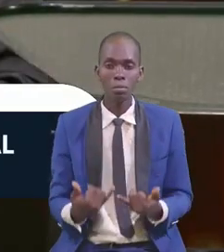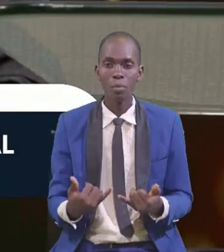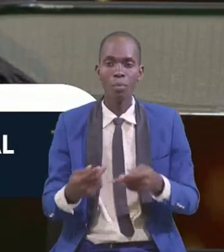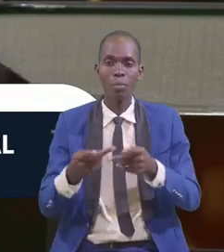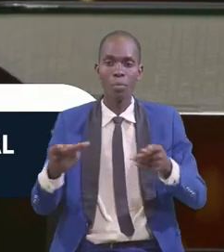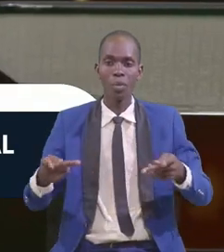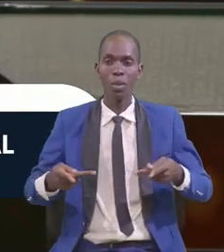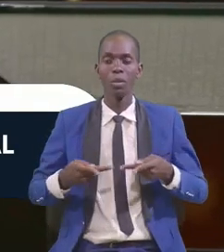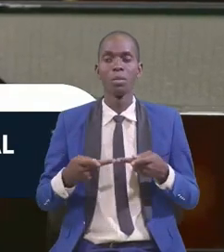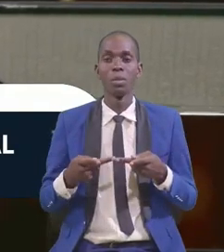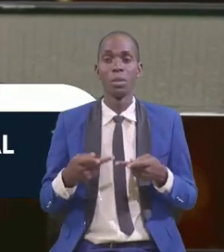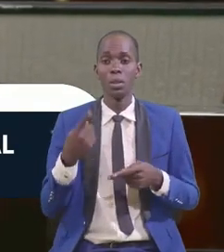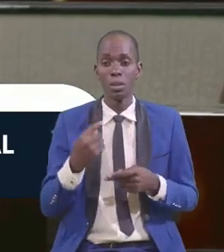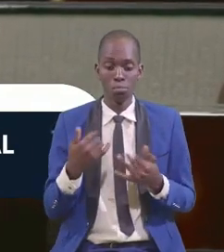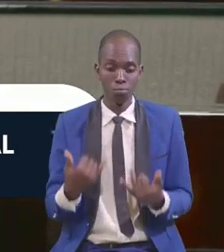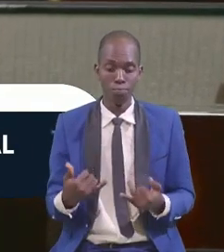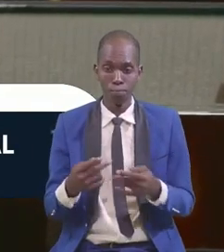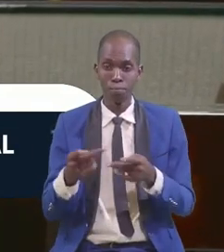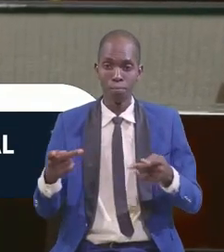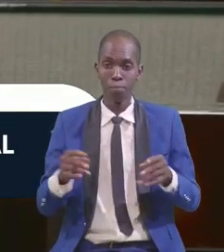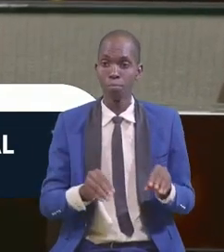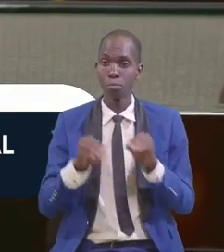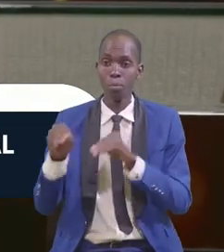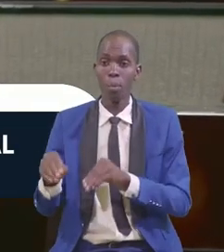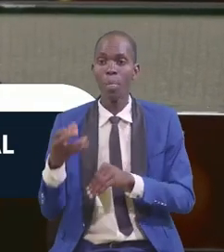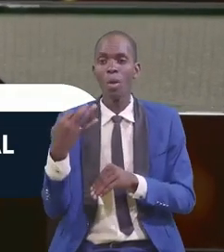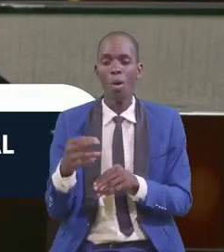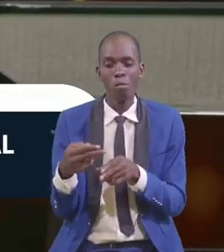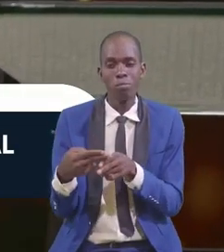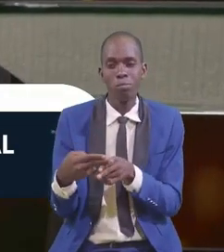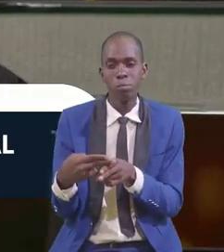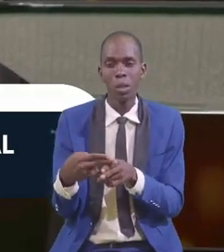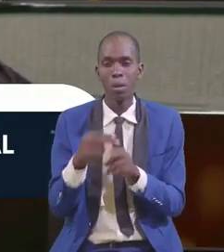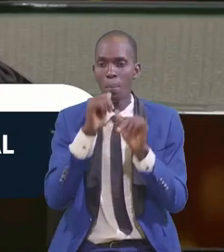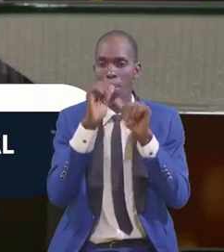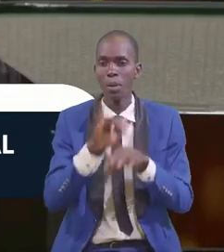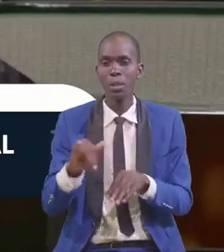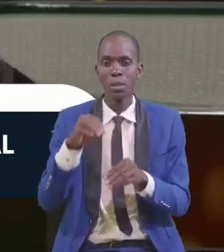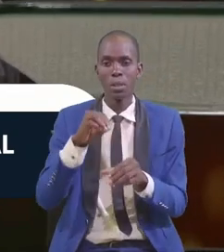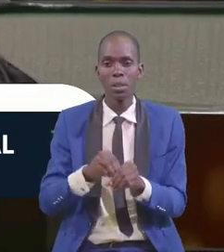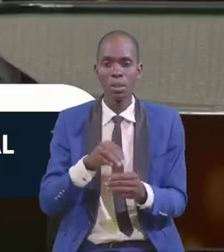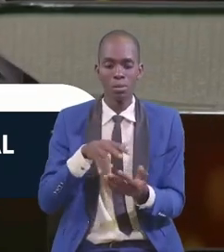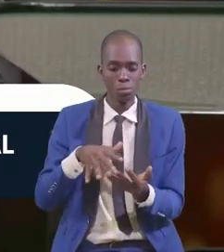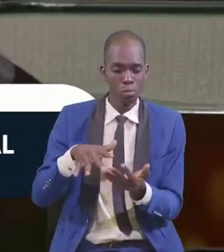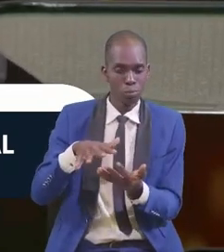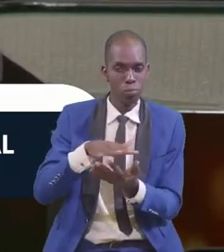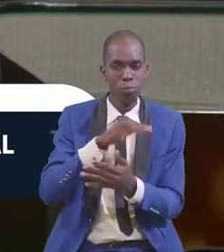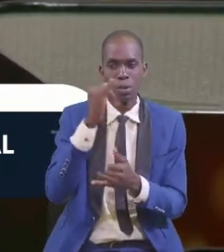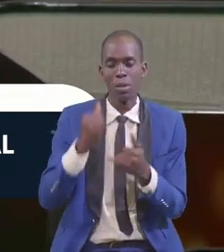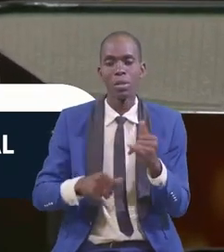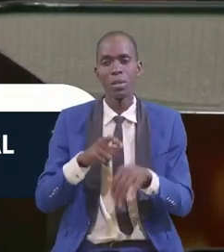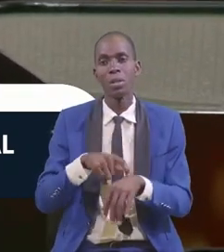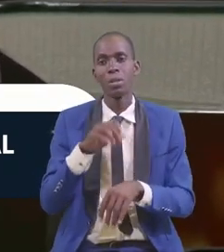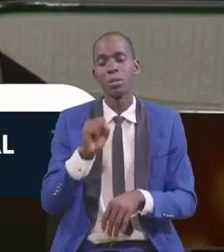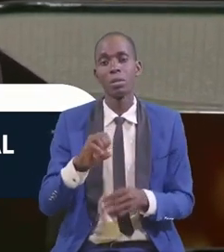place, the present placement of temporal blessings in these end